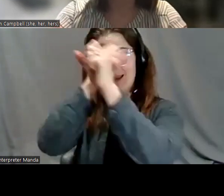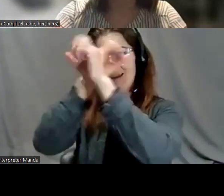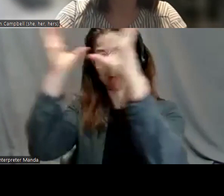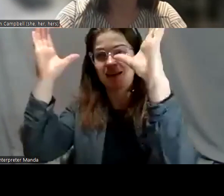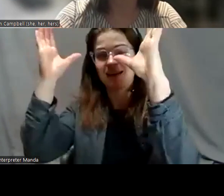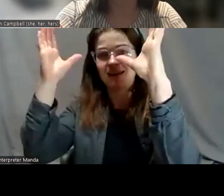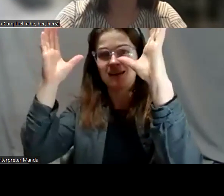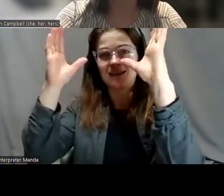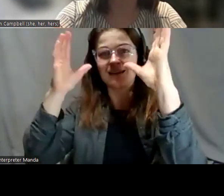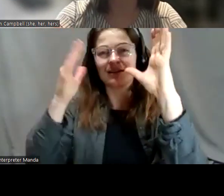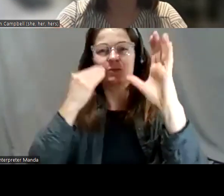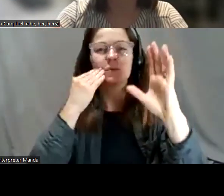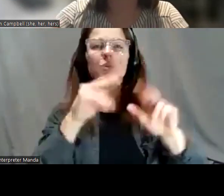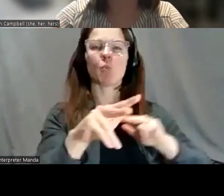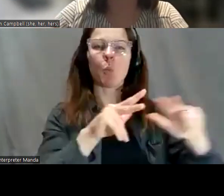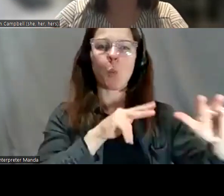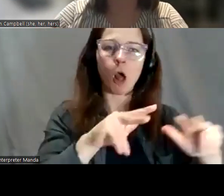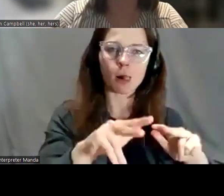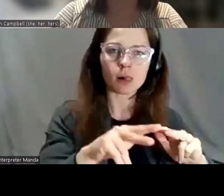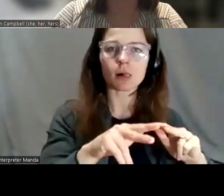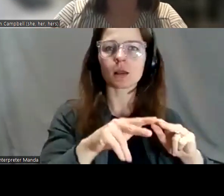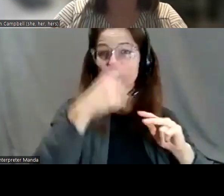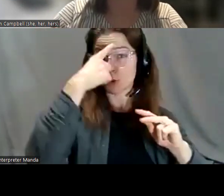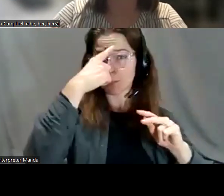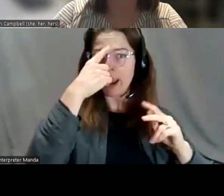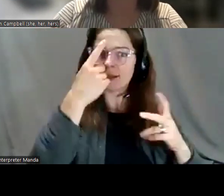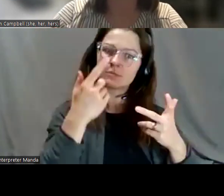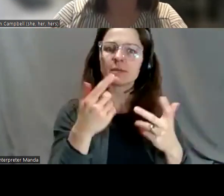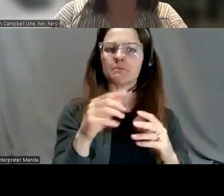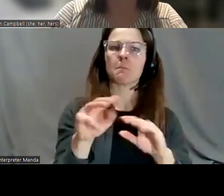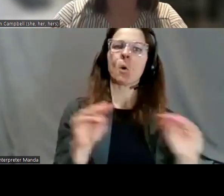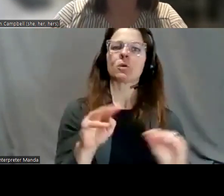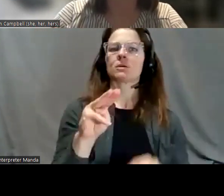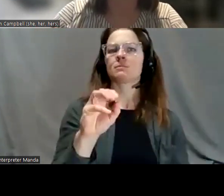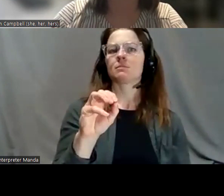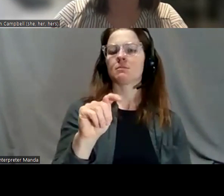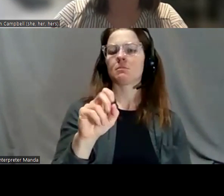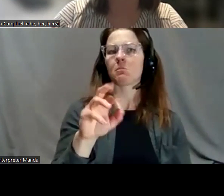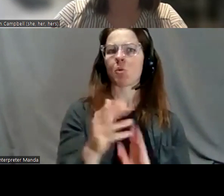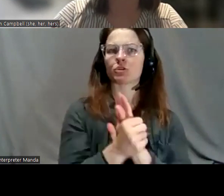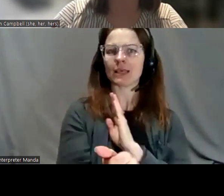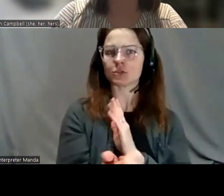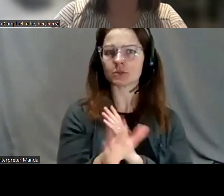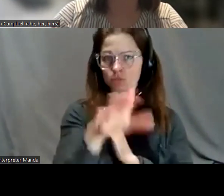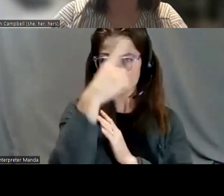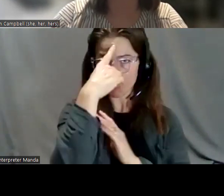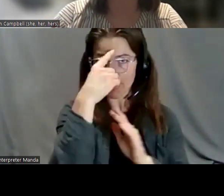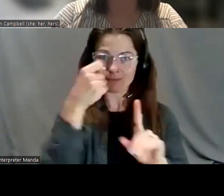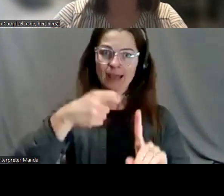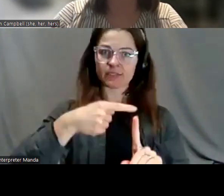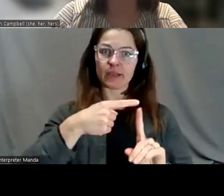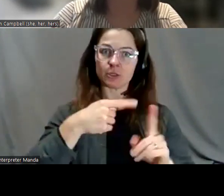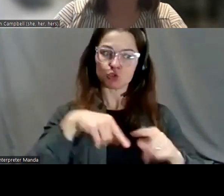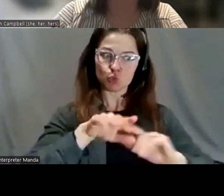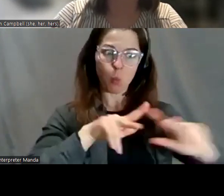activated when you walk, or so these are motor skills, the regions of the brain that are activated when you walk,